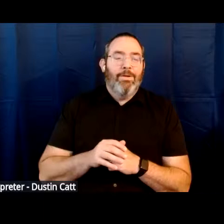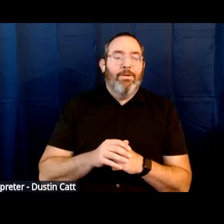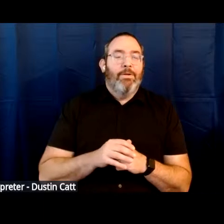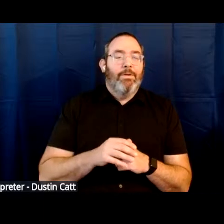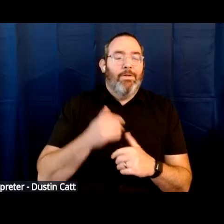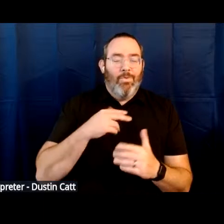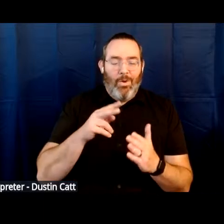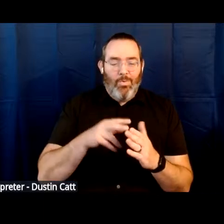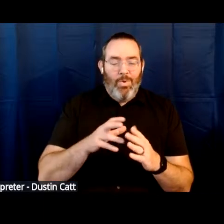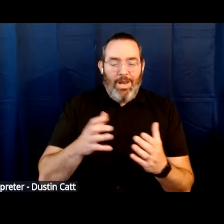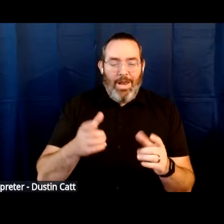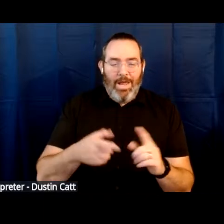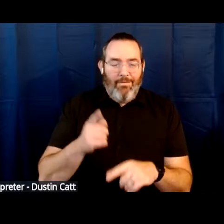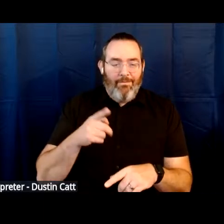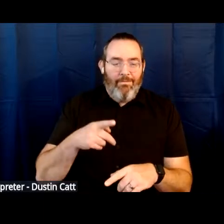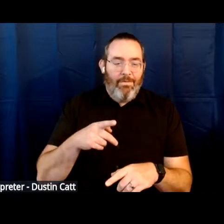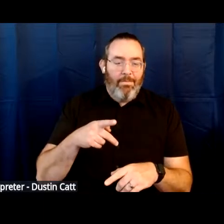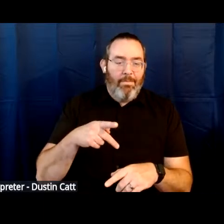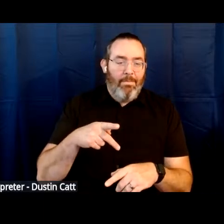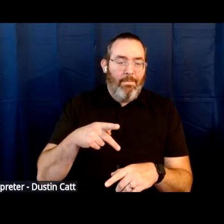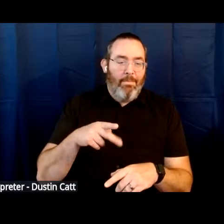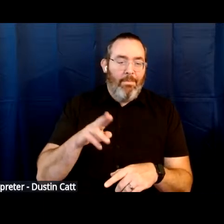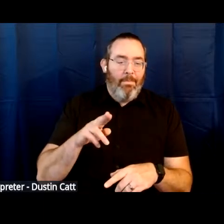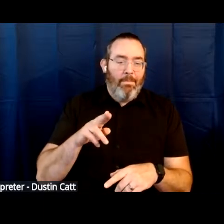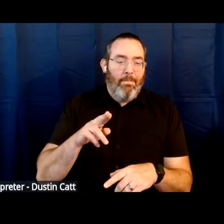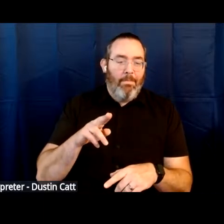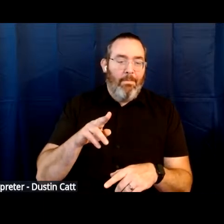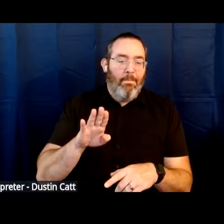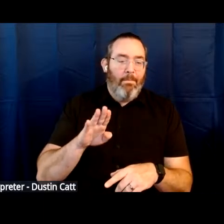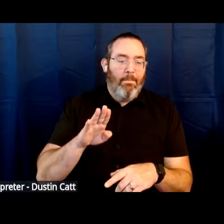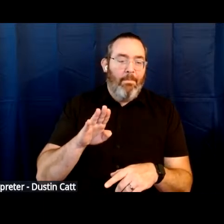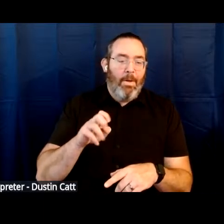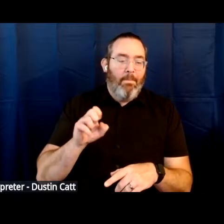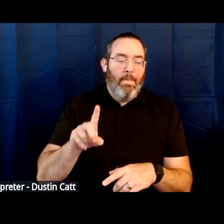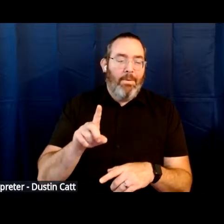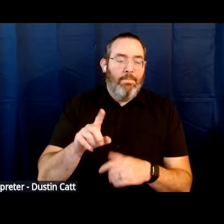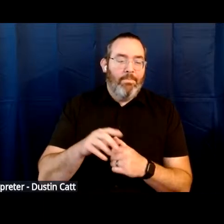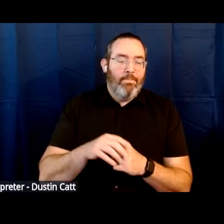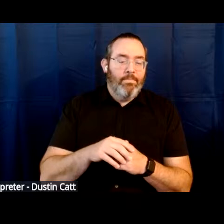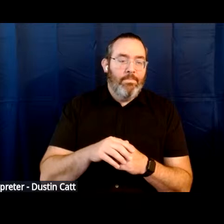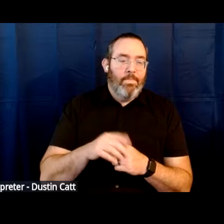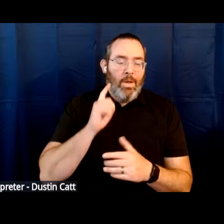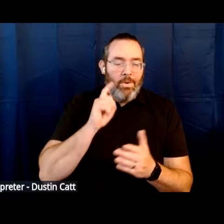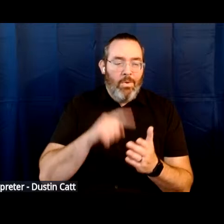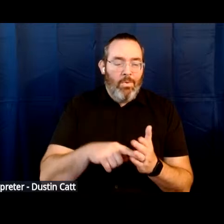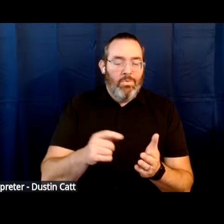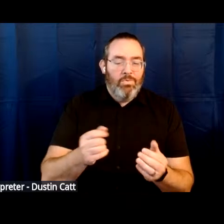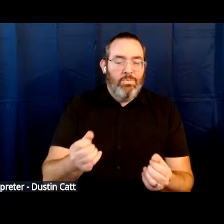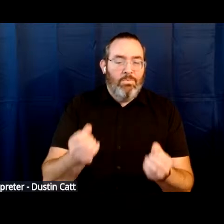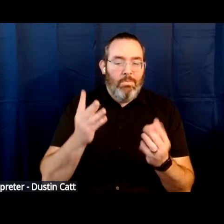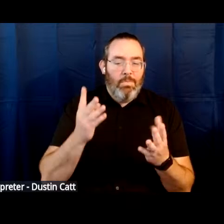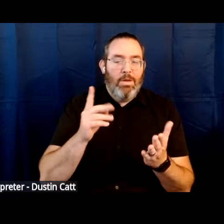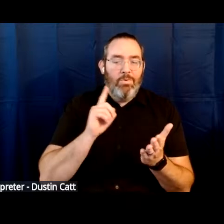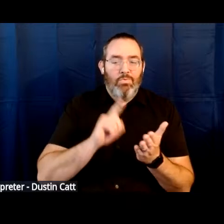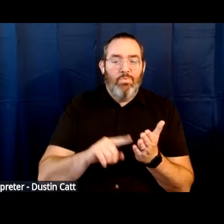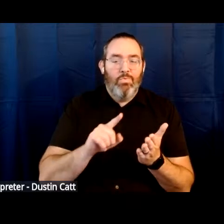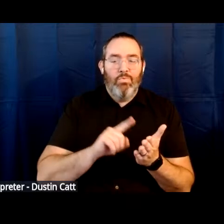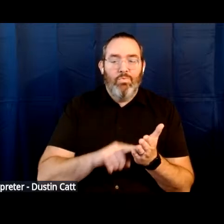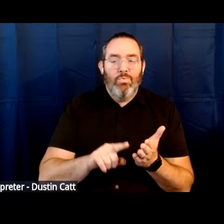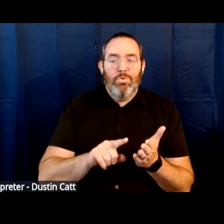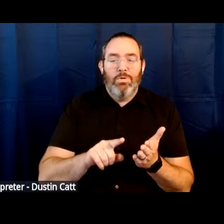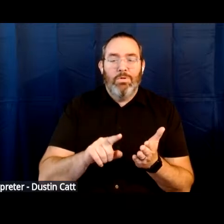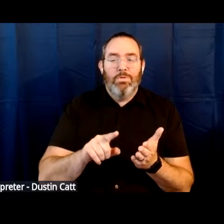lot from PubMed, et cetera. I noticed that there was some research being done for